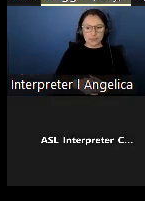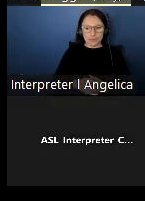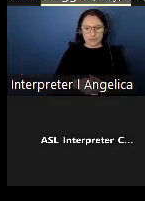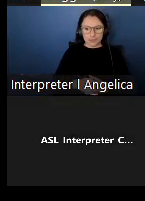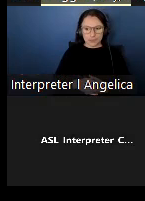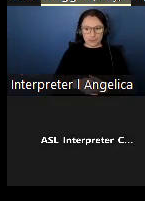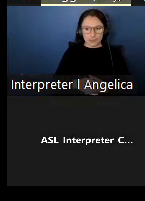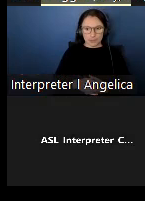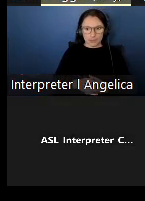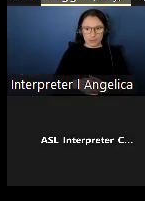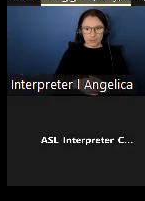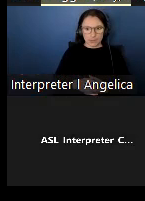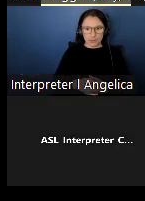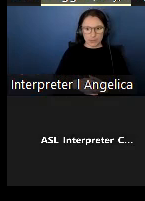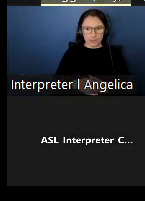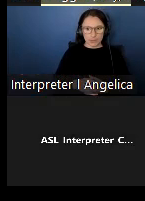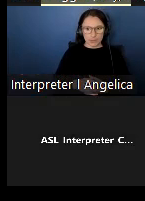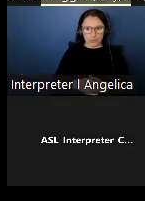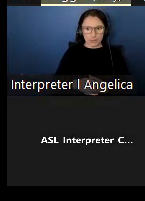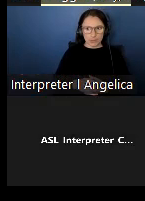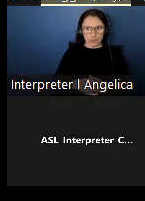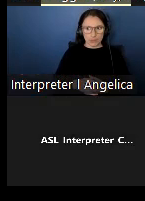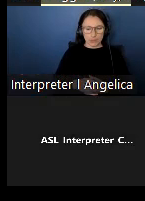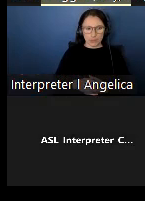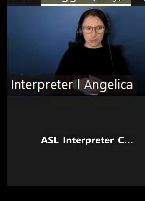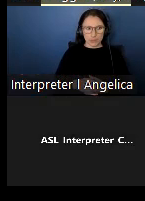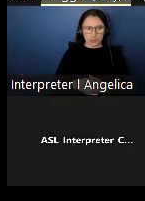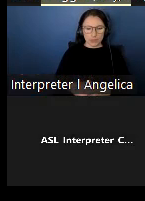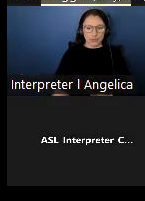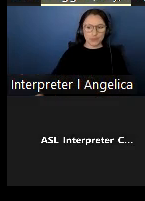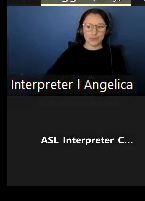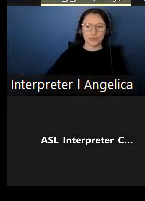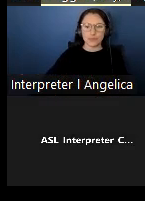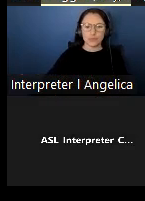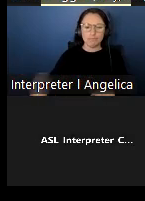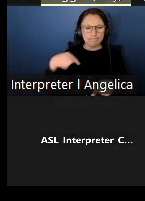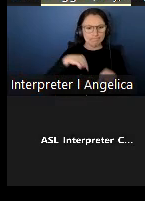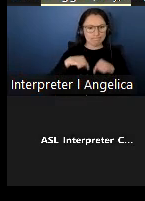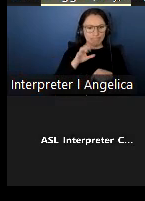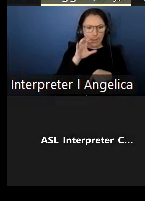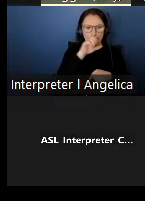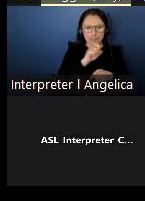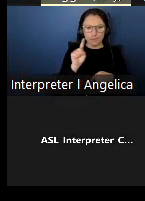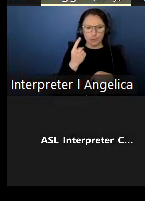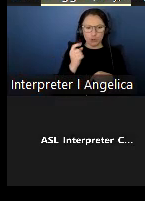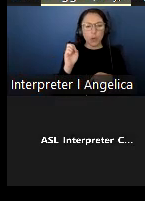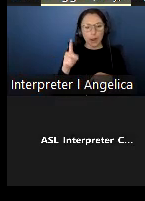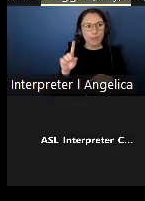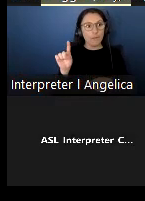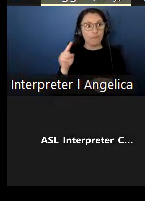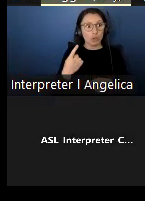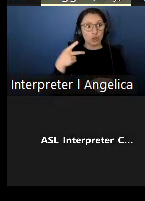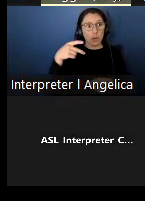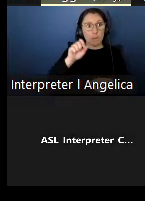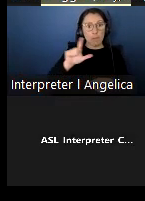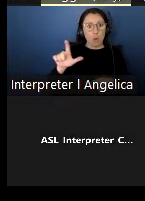So yeah, okay, here we go. So let me back up. I missed the first one. Okay, so here's the first poll question I